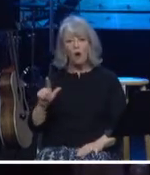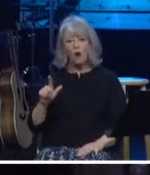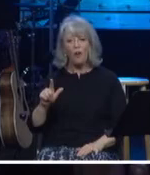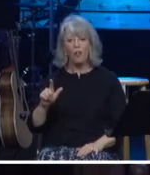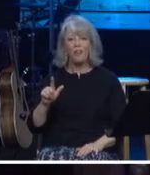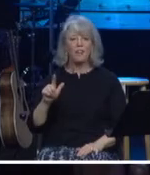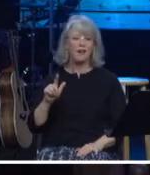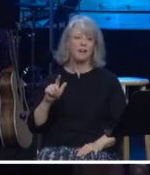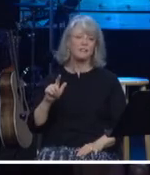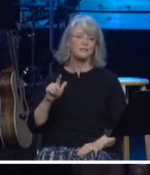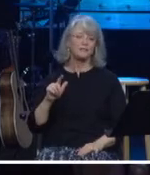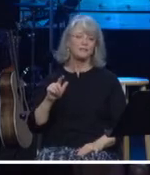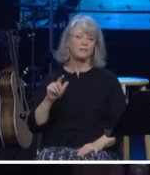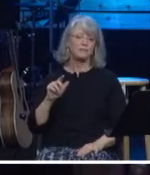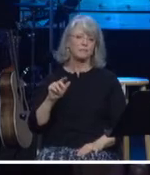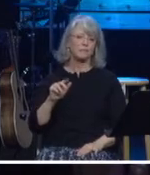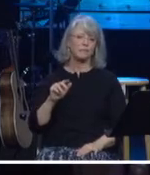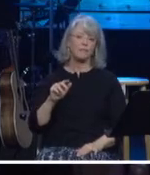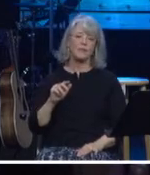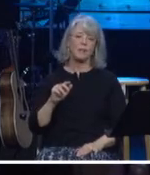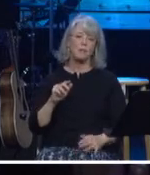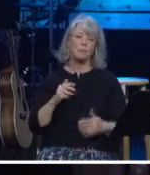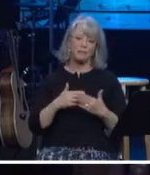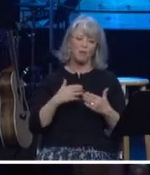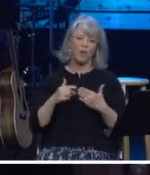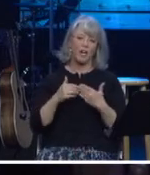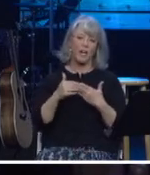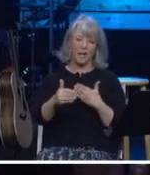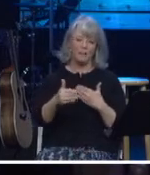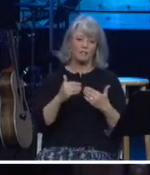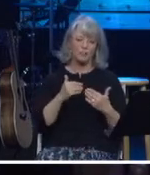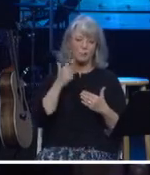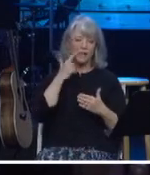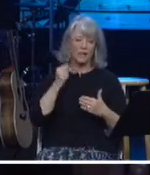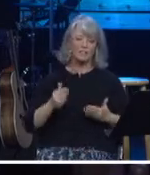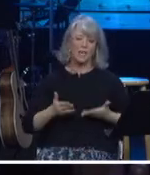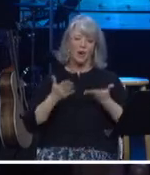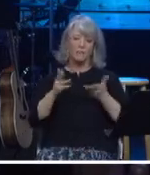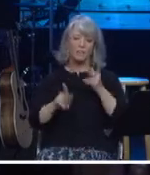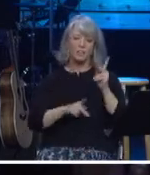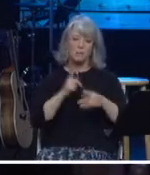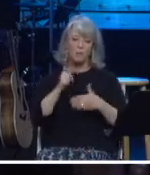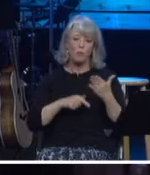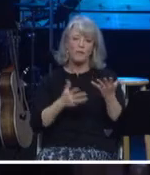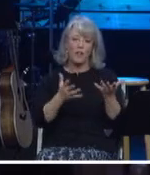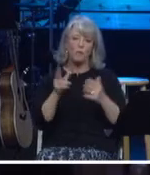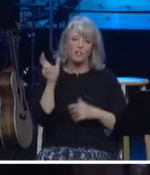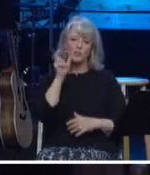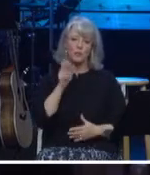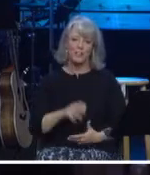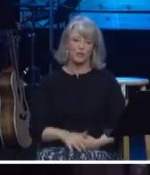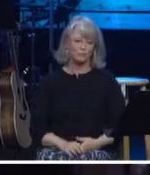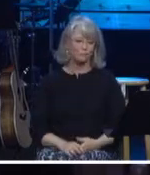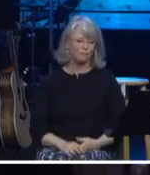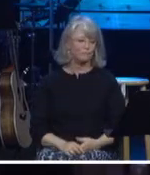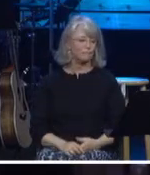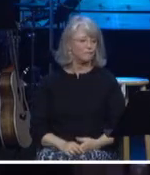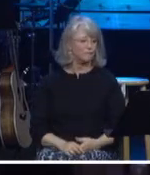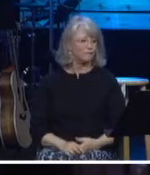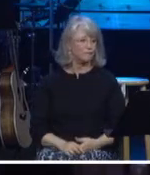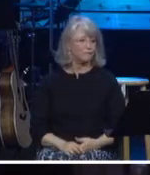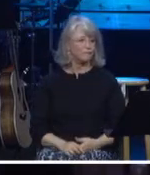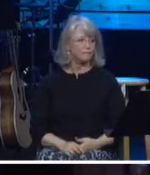degree and another. Why? Why? Because they offered the people what they wanted. They offered them what they